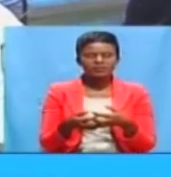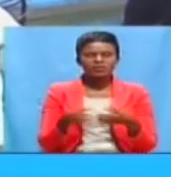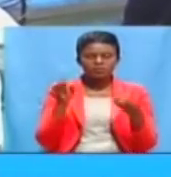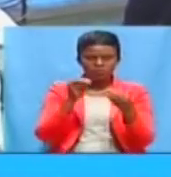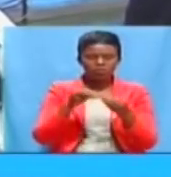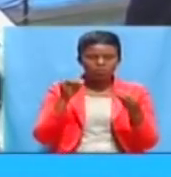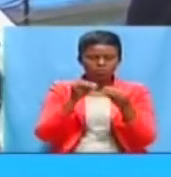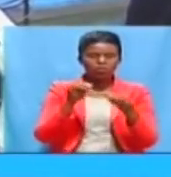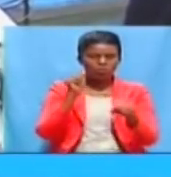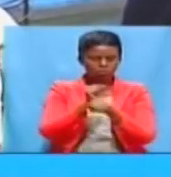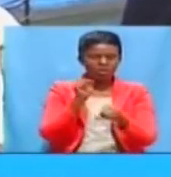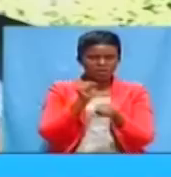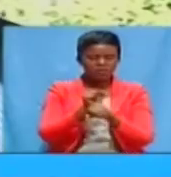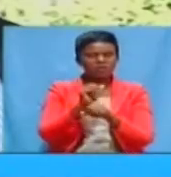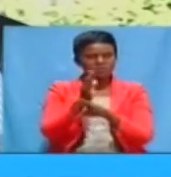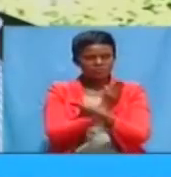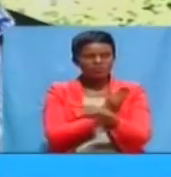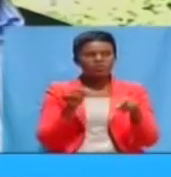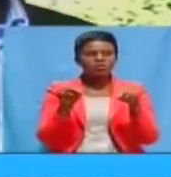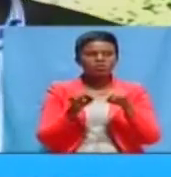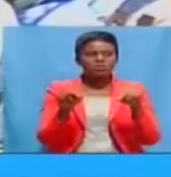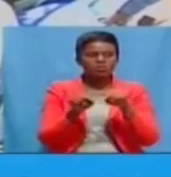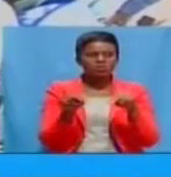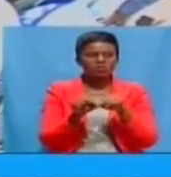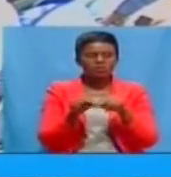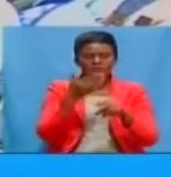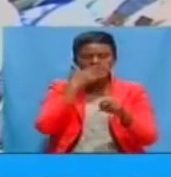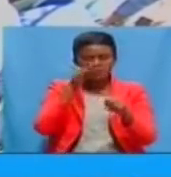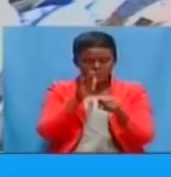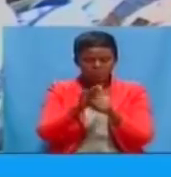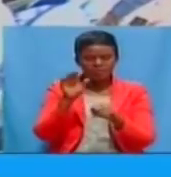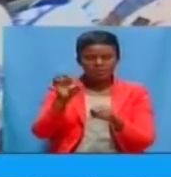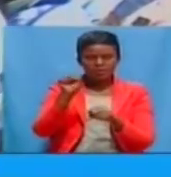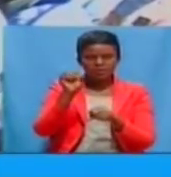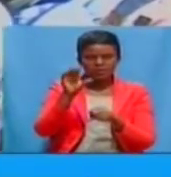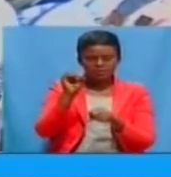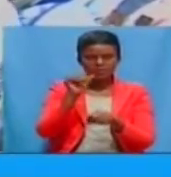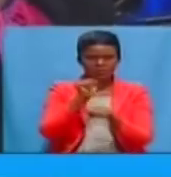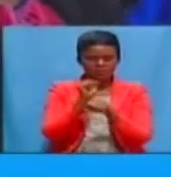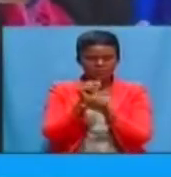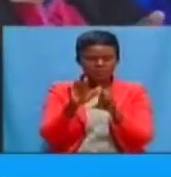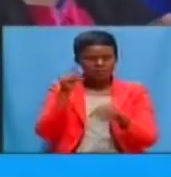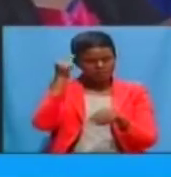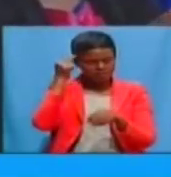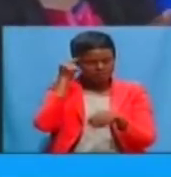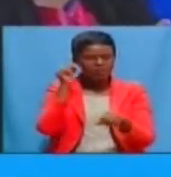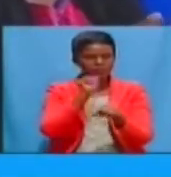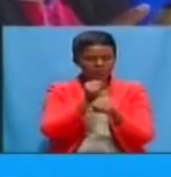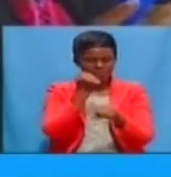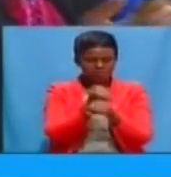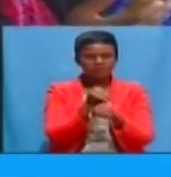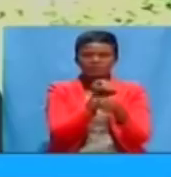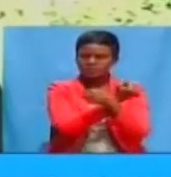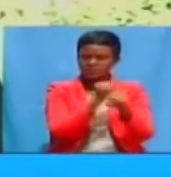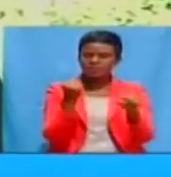more work than they normally would do. Mr. Mtati has assured ESCO workers that government is doing everything possible to save